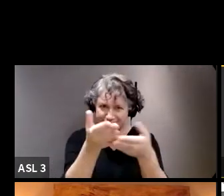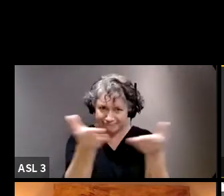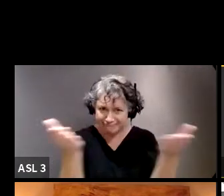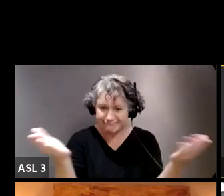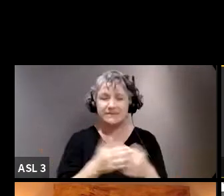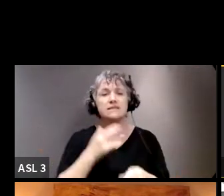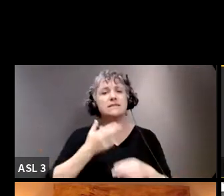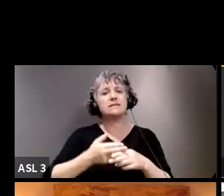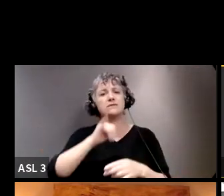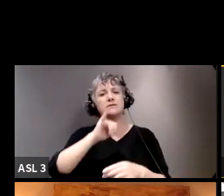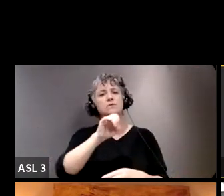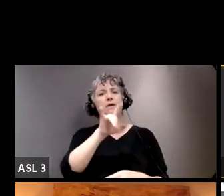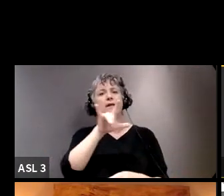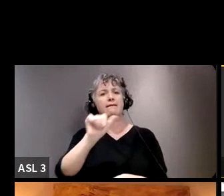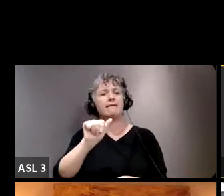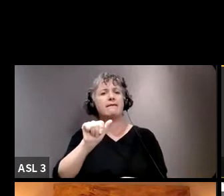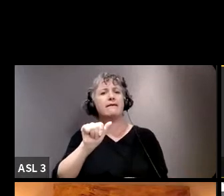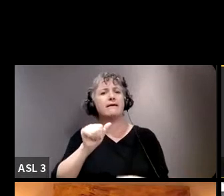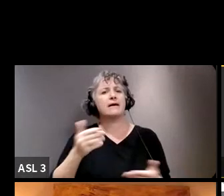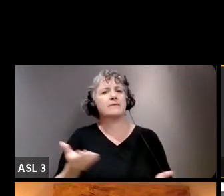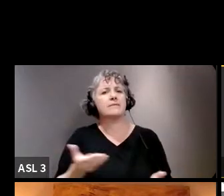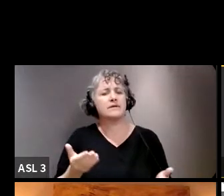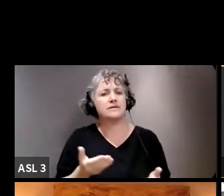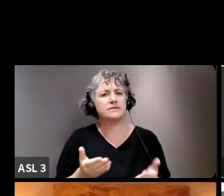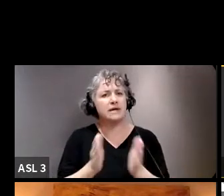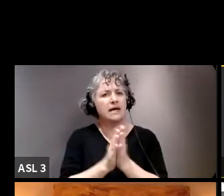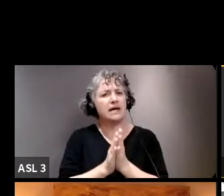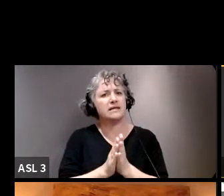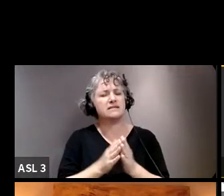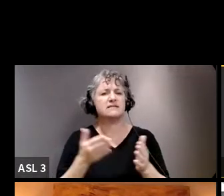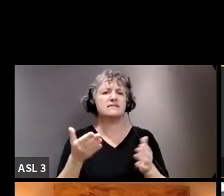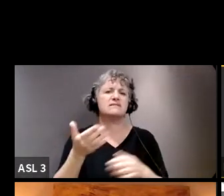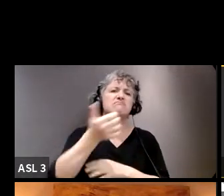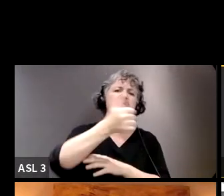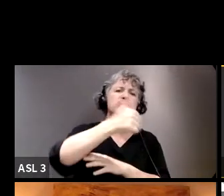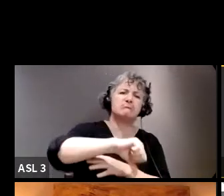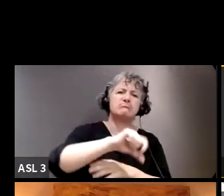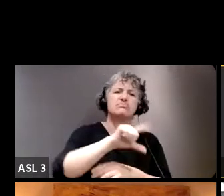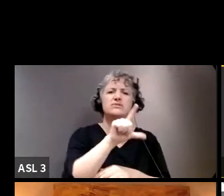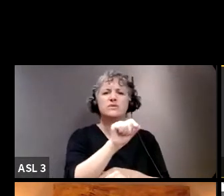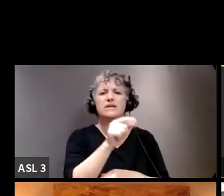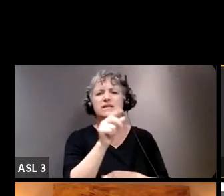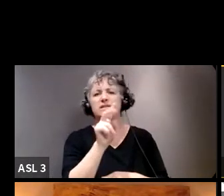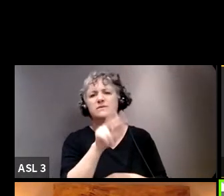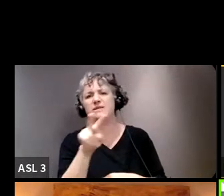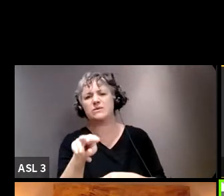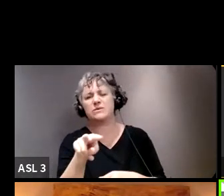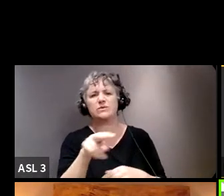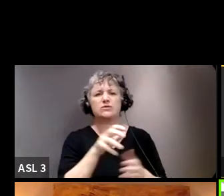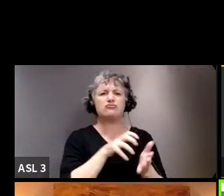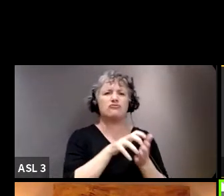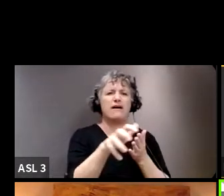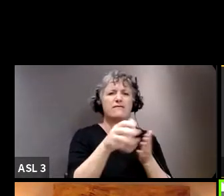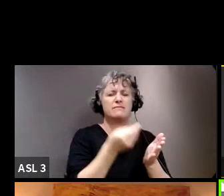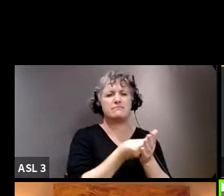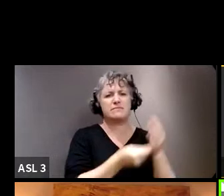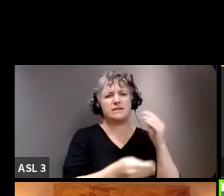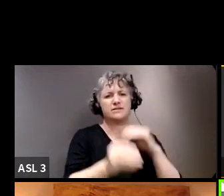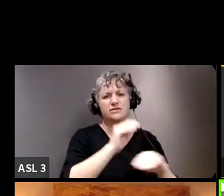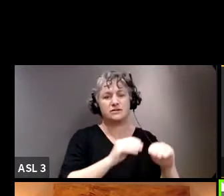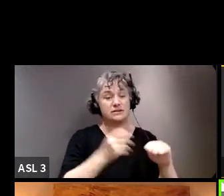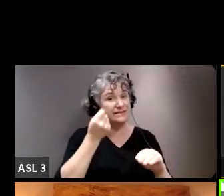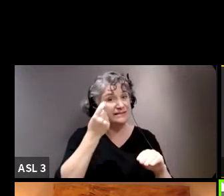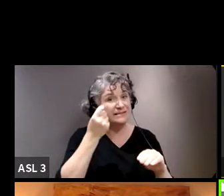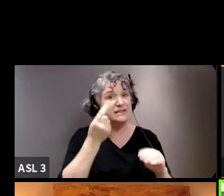my name is julia and i'm here today to ask that the board vote against the 2022 draft budget and instead raise the budget allowing the police